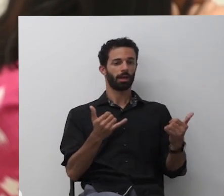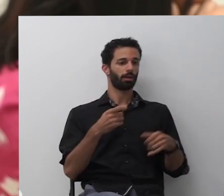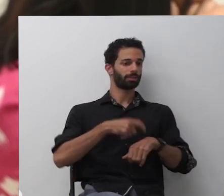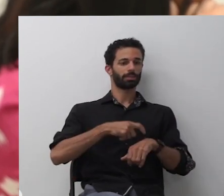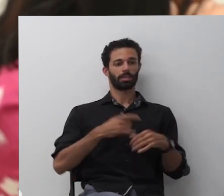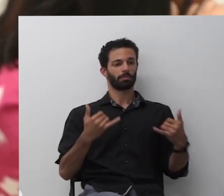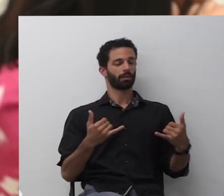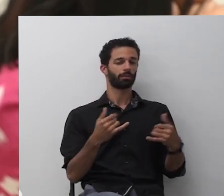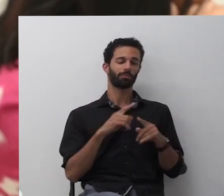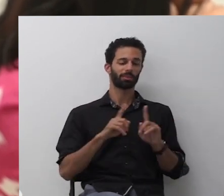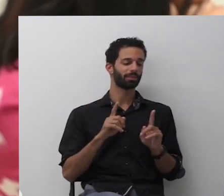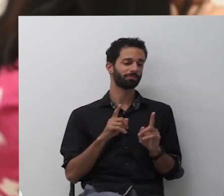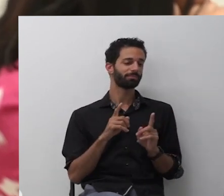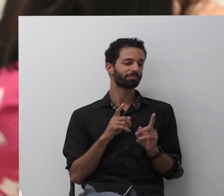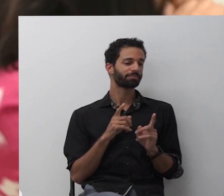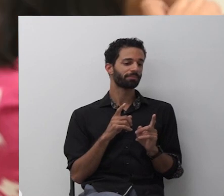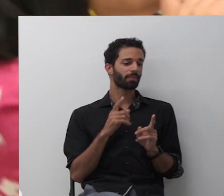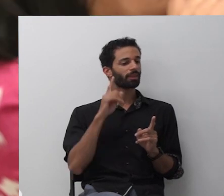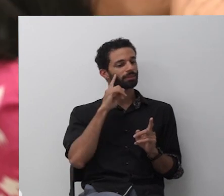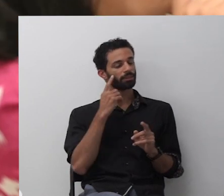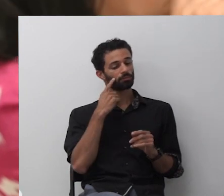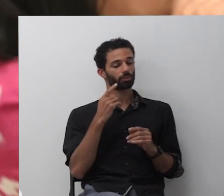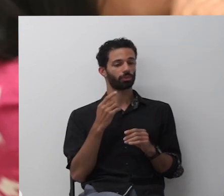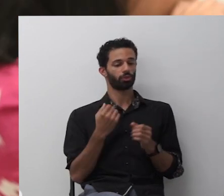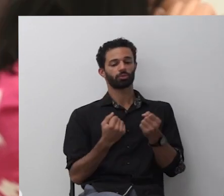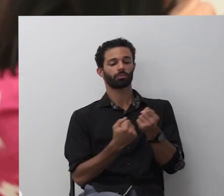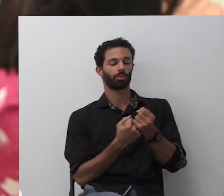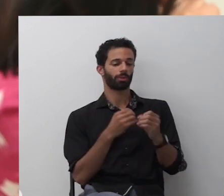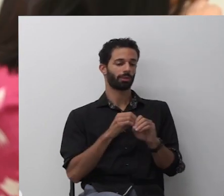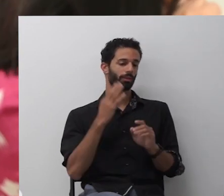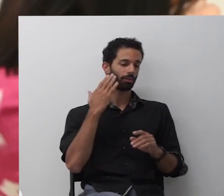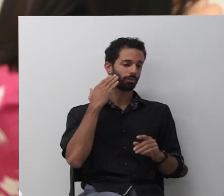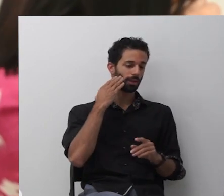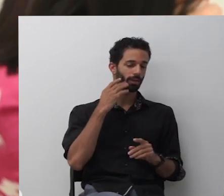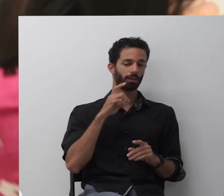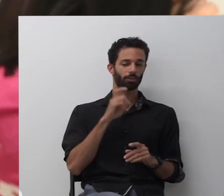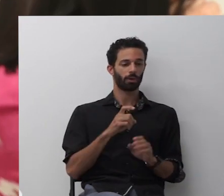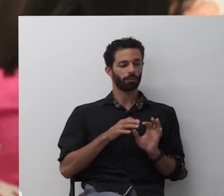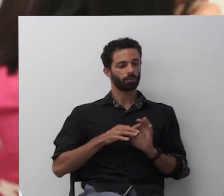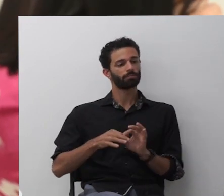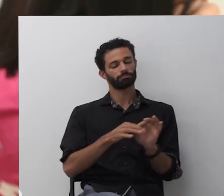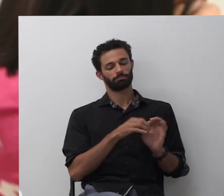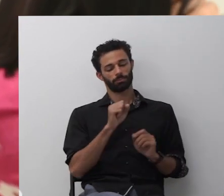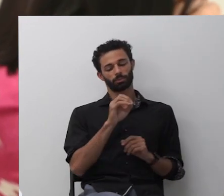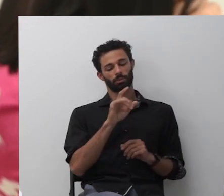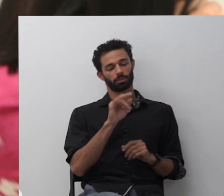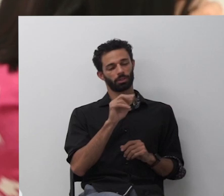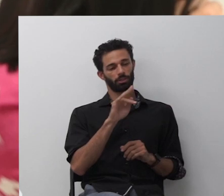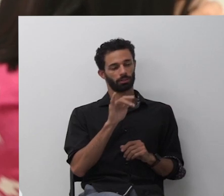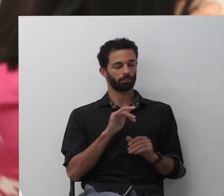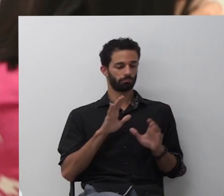time to support Korea, and I think that's where solidarity building comes in. It's like